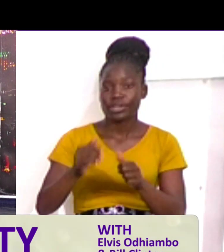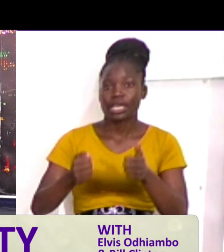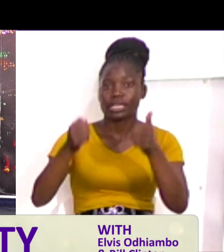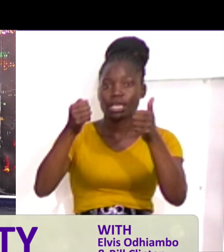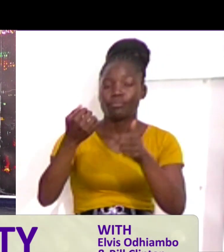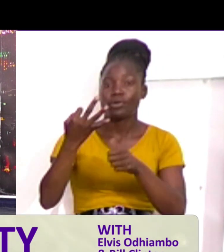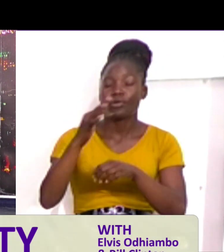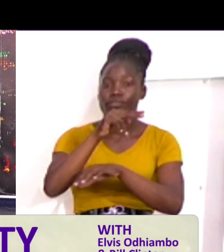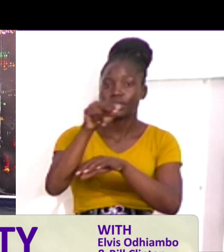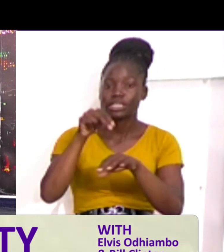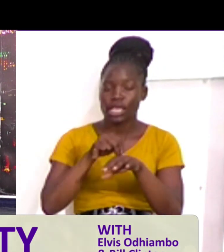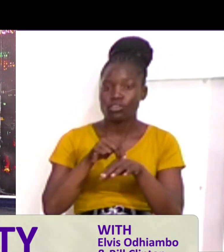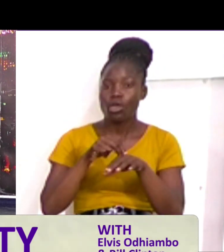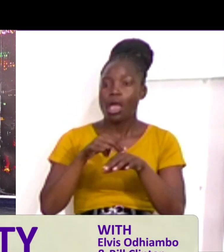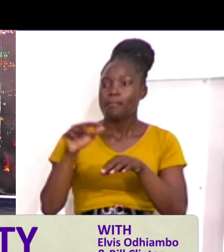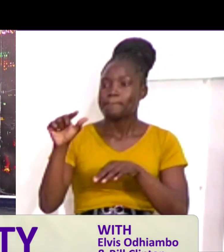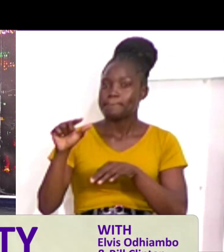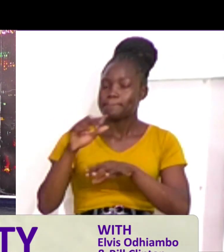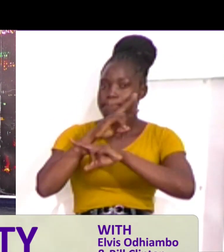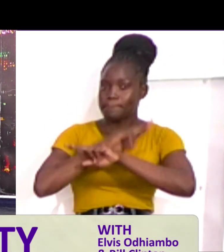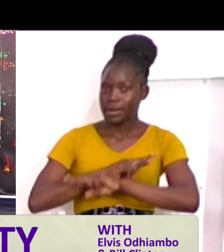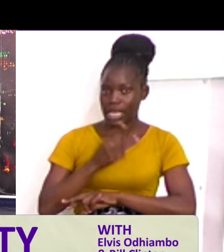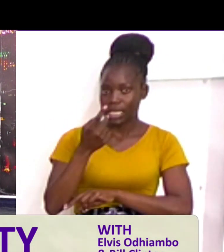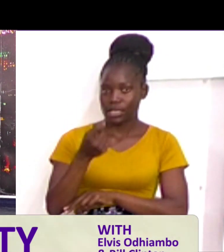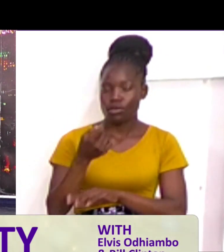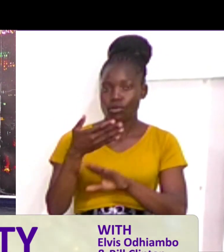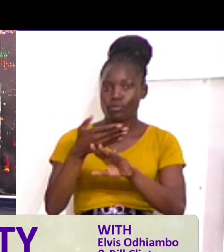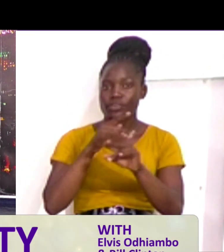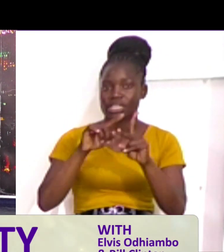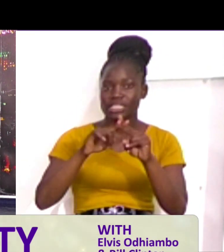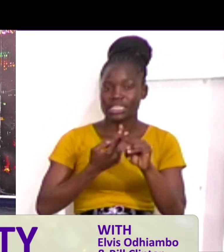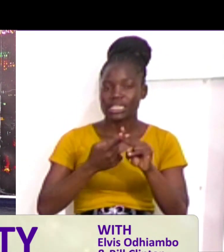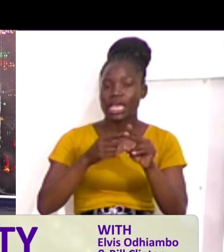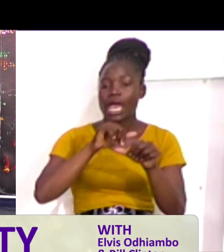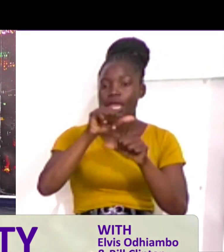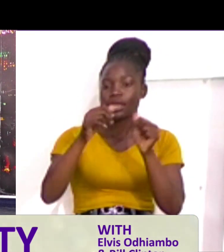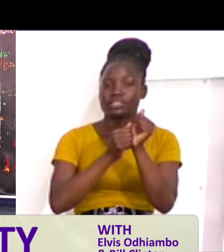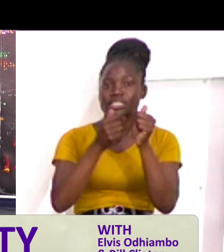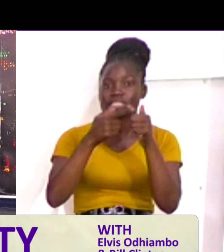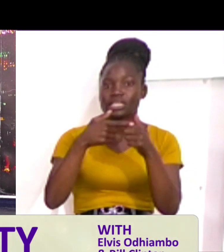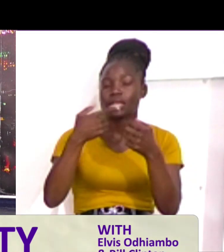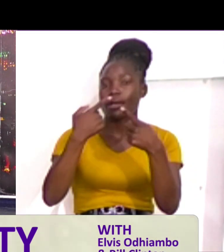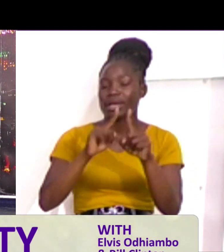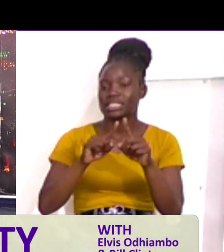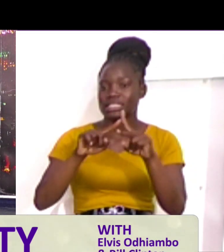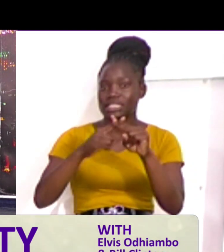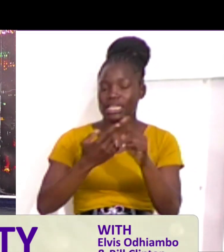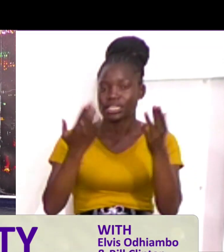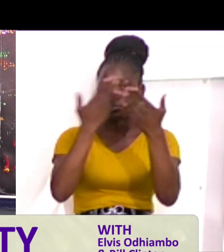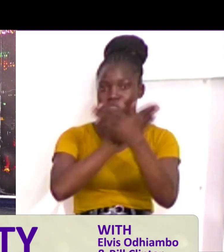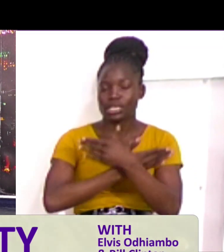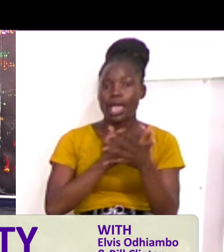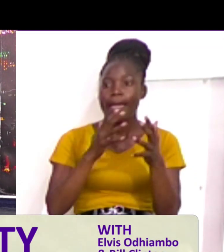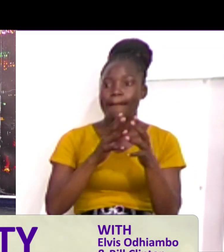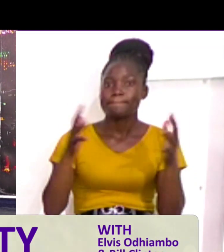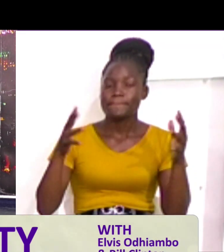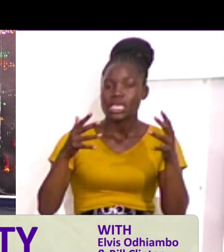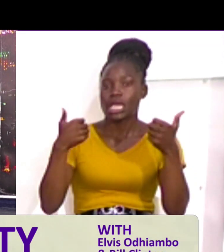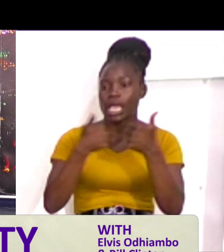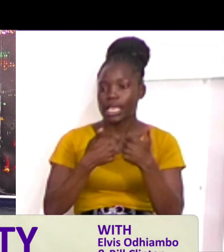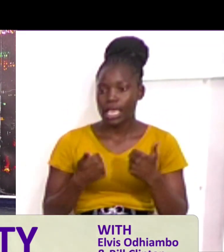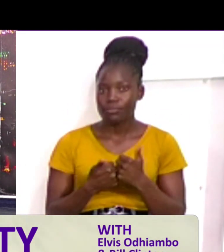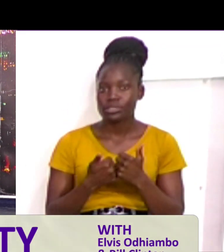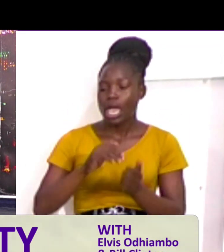Nations took quite a little break, Dogo, just before they started off the round of 16 that is starting off tonight. Big games. Cameroon